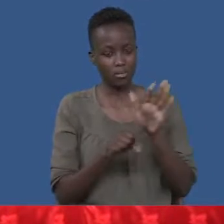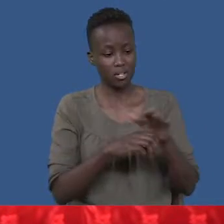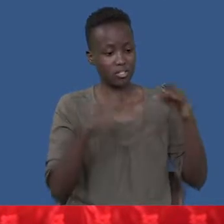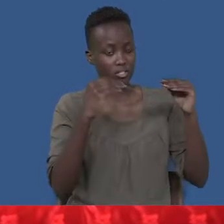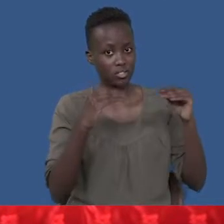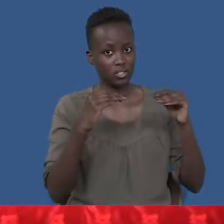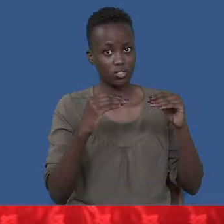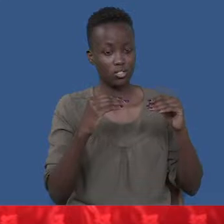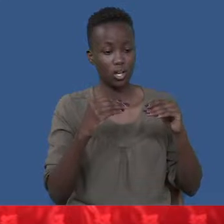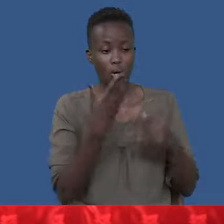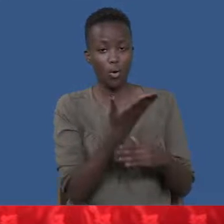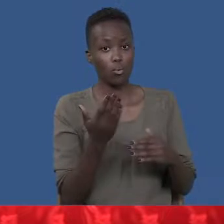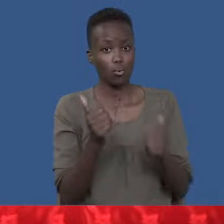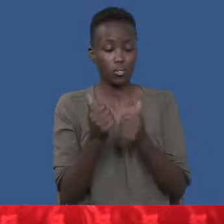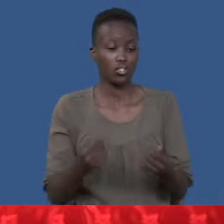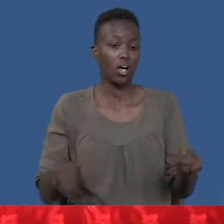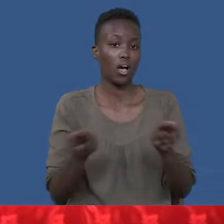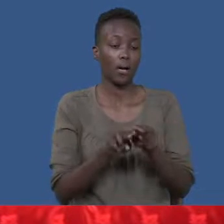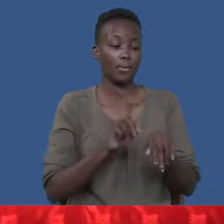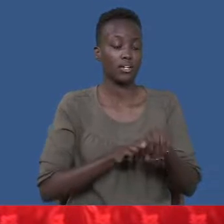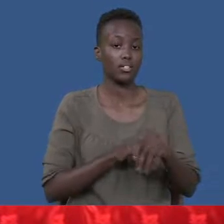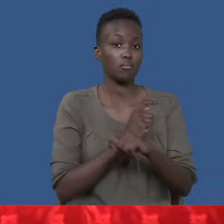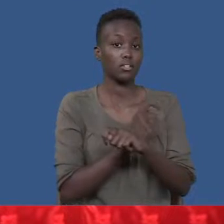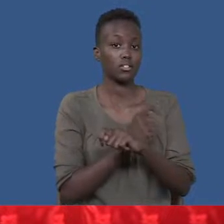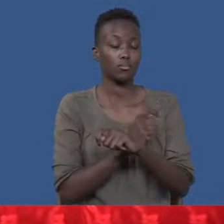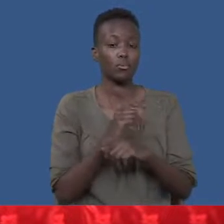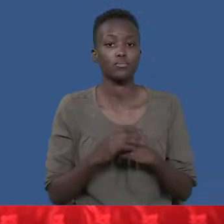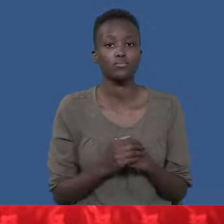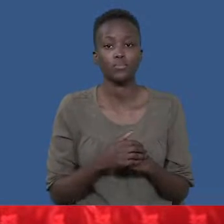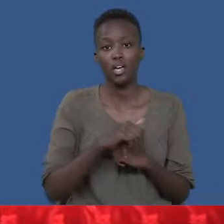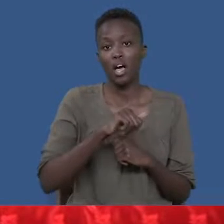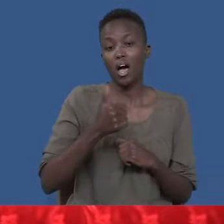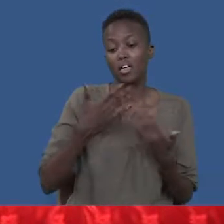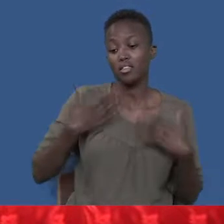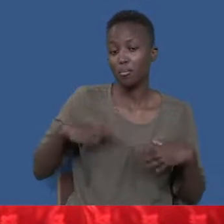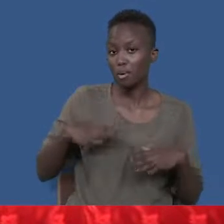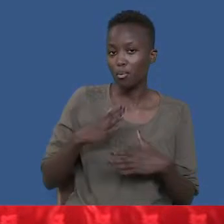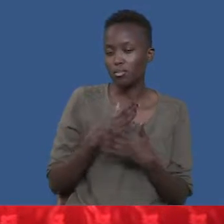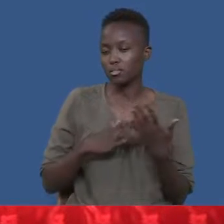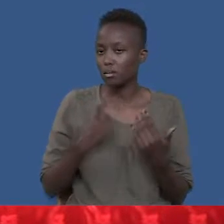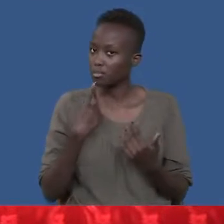that others would place in the temple. Others also suspect